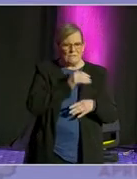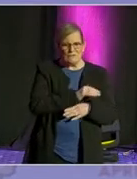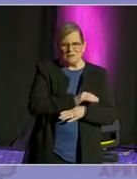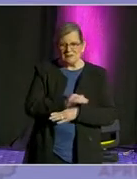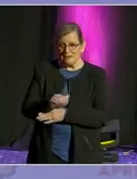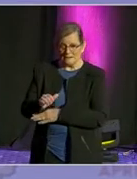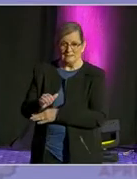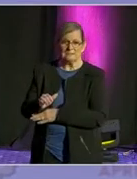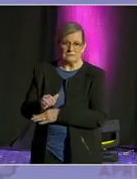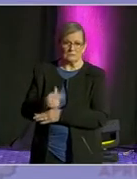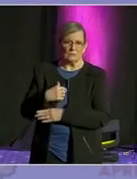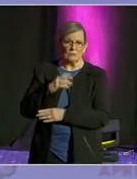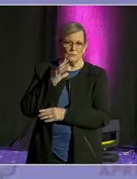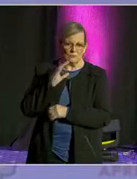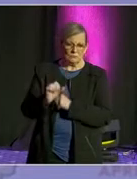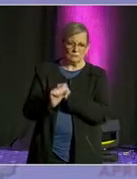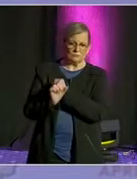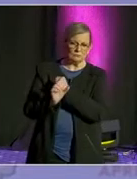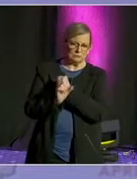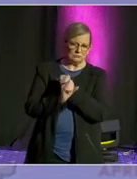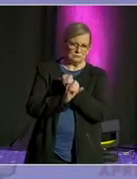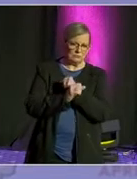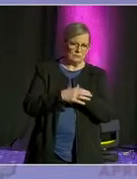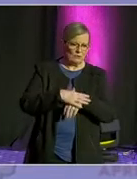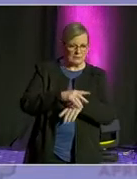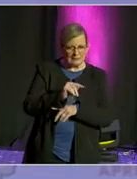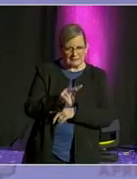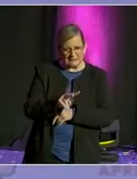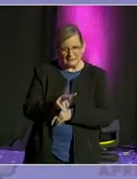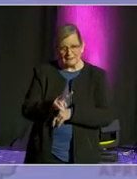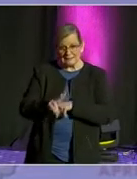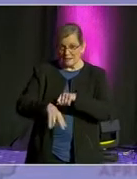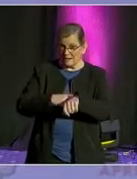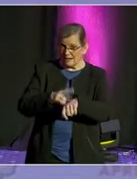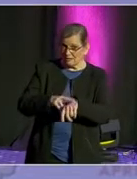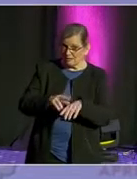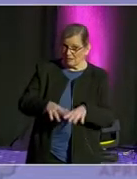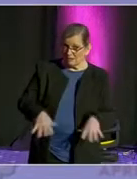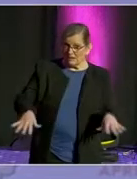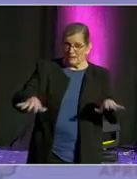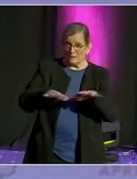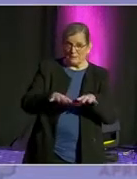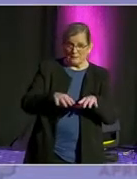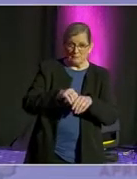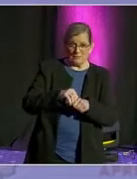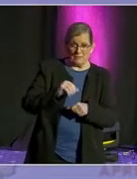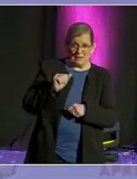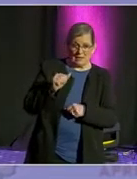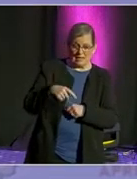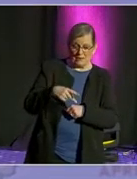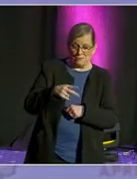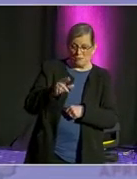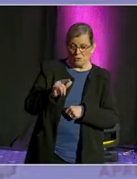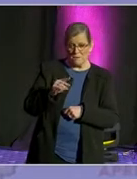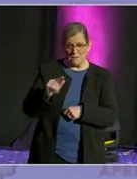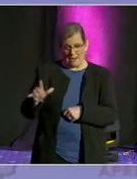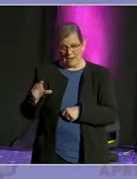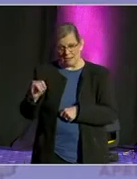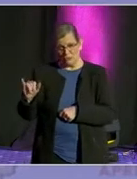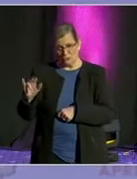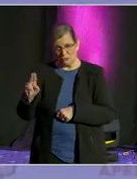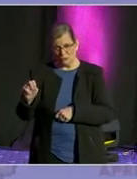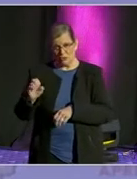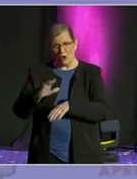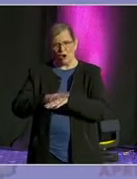April 10th. It will also be syndicated nationally throughout the April, May, June months on